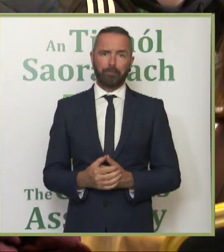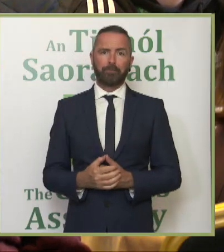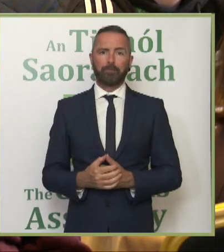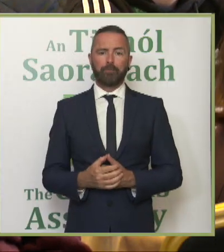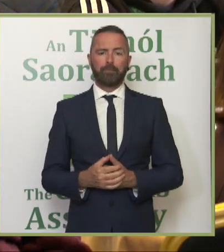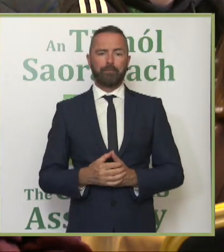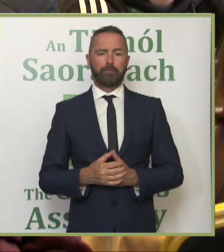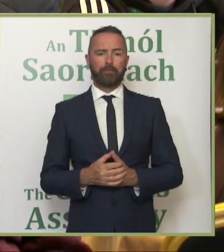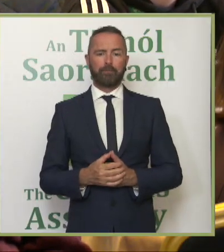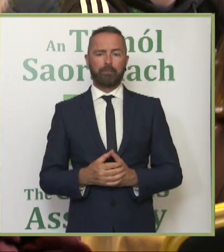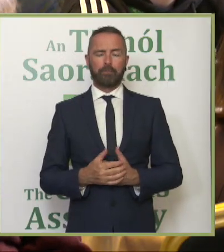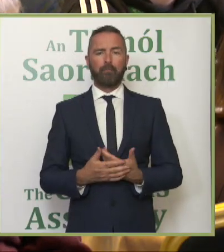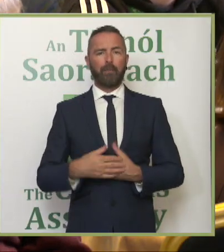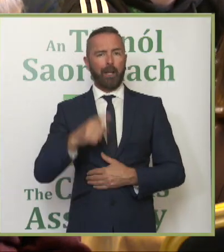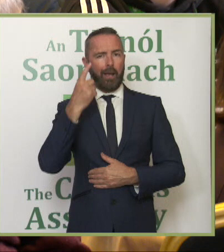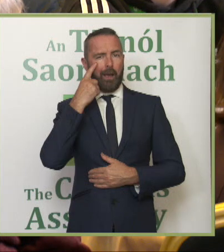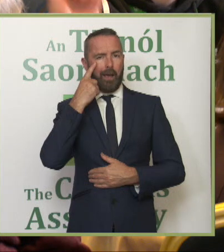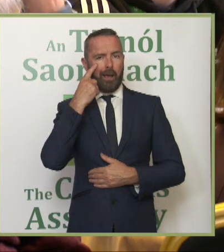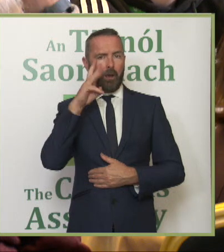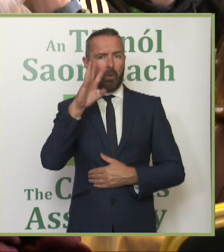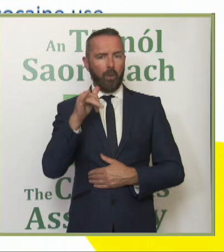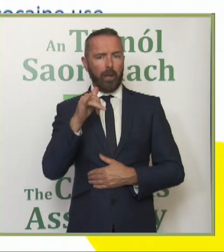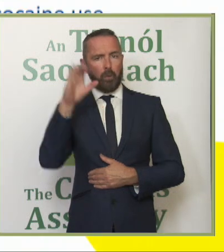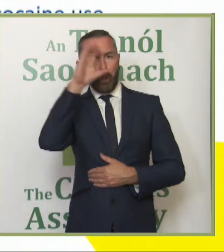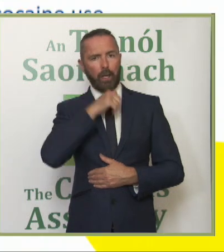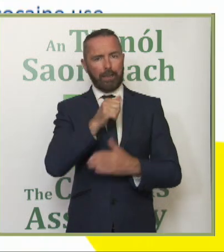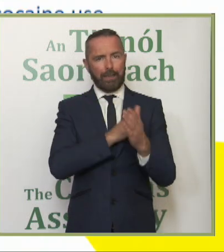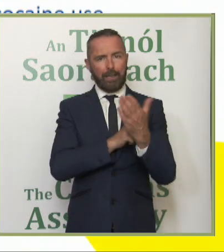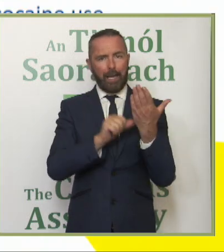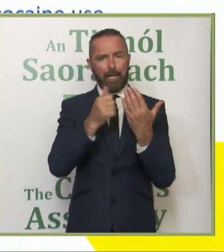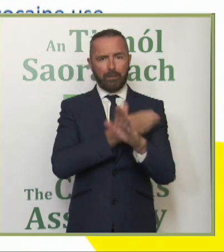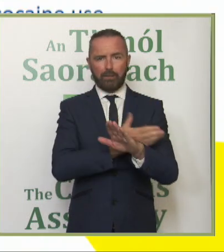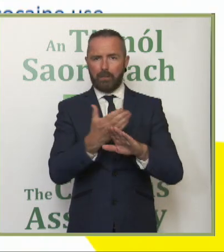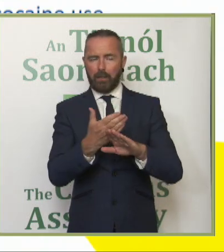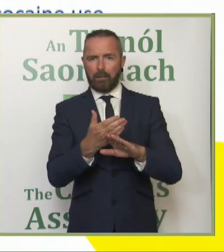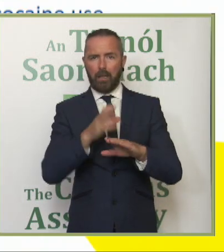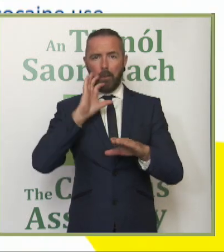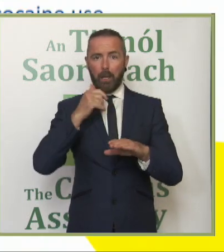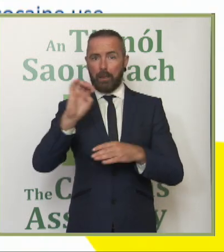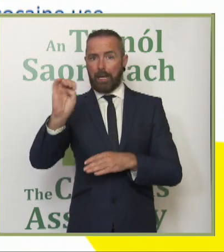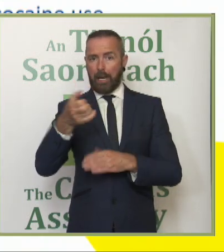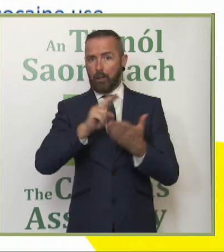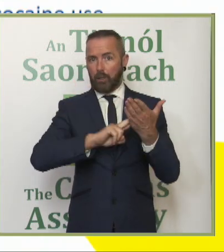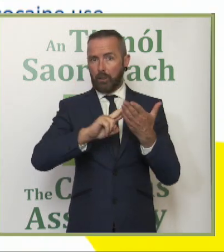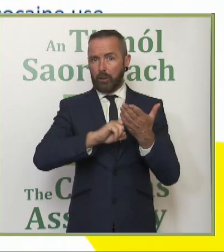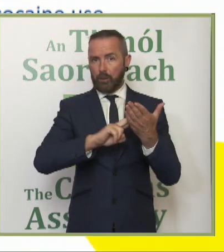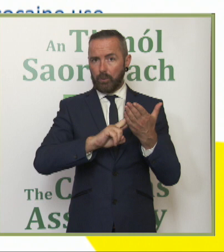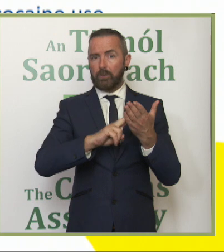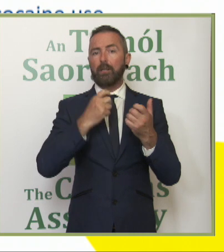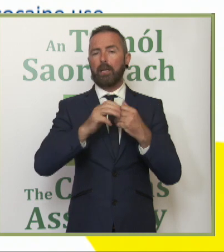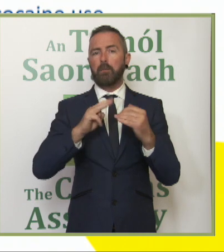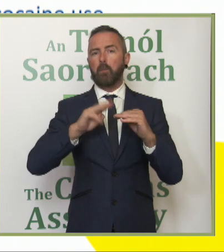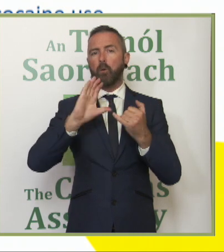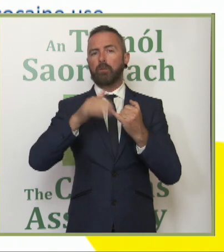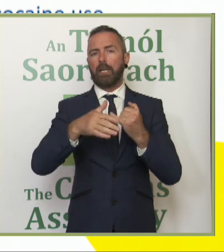And the reason why we're looking at the age of initiation is because the earlier you start using substances, you're more likely to experience problems. So for example, there, if